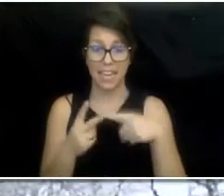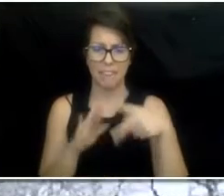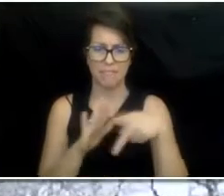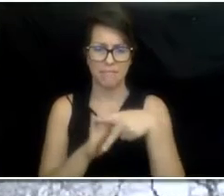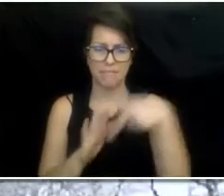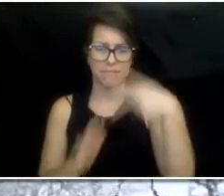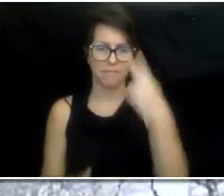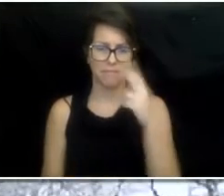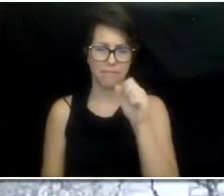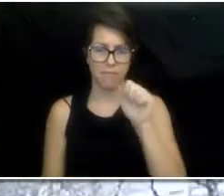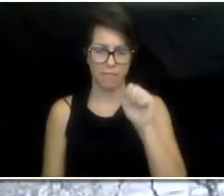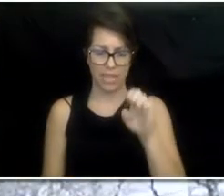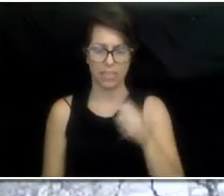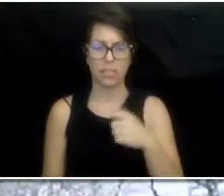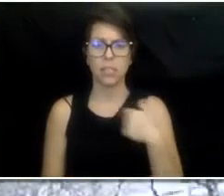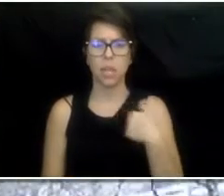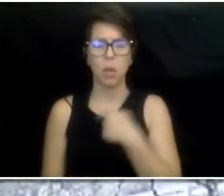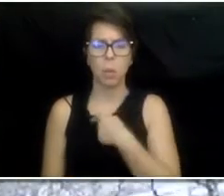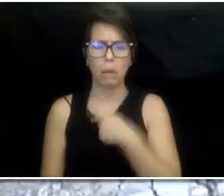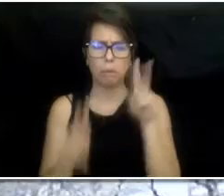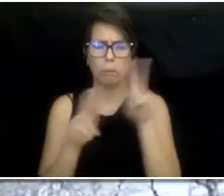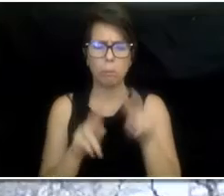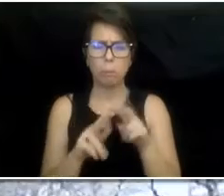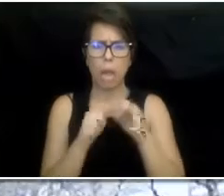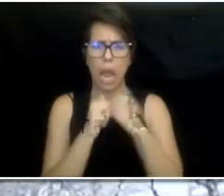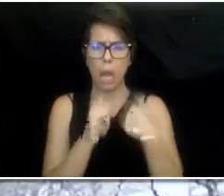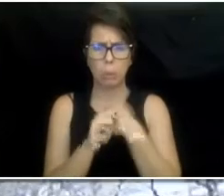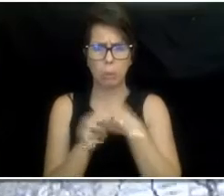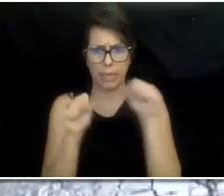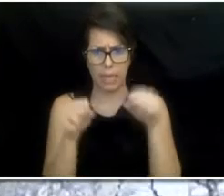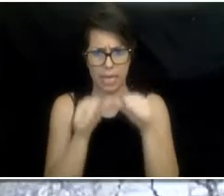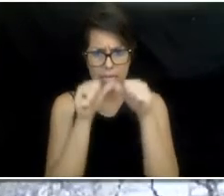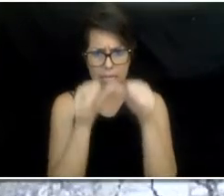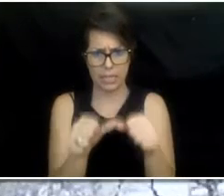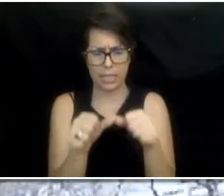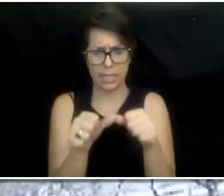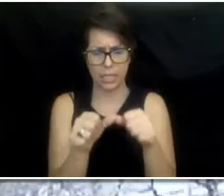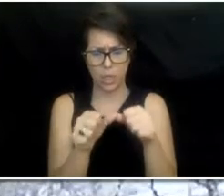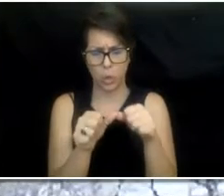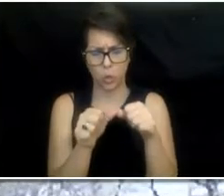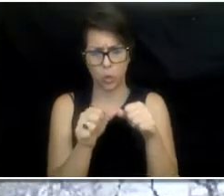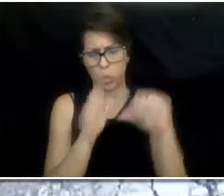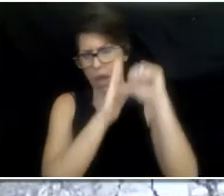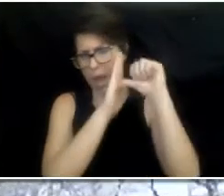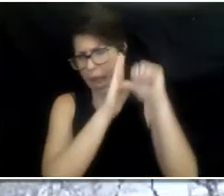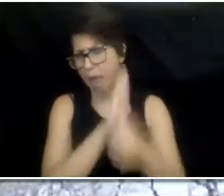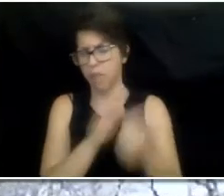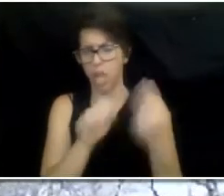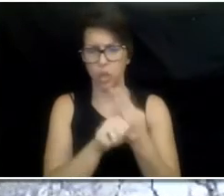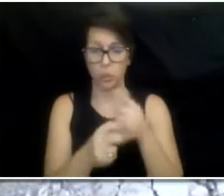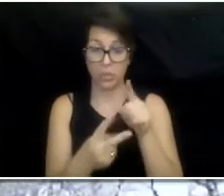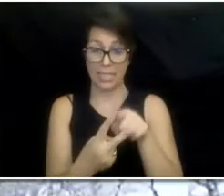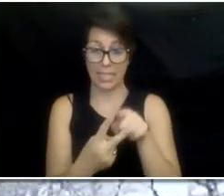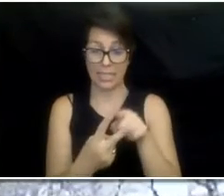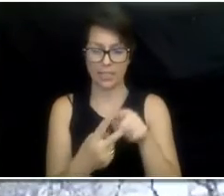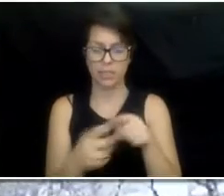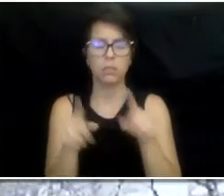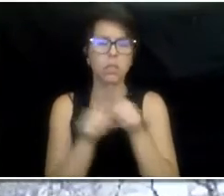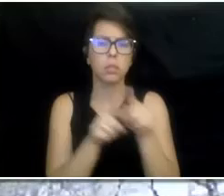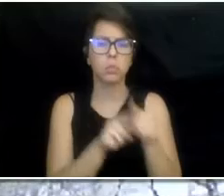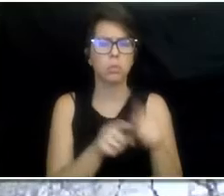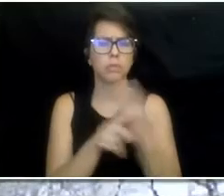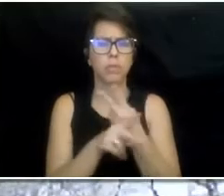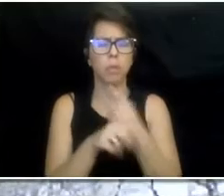Mets and places that are open so we can actually put signage up so that they can really access services and know that